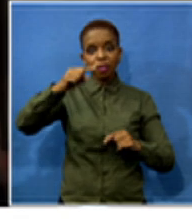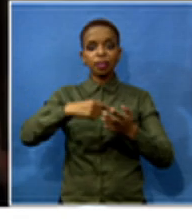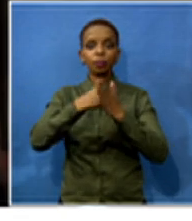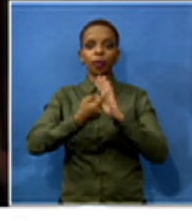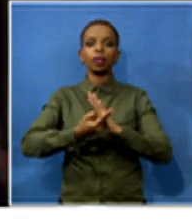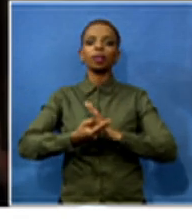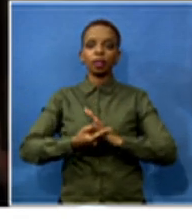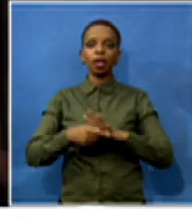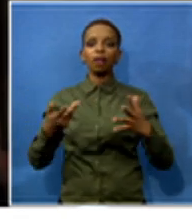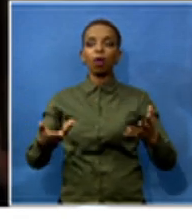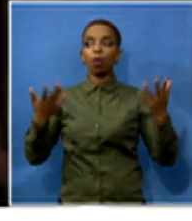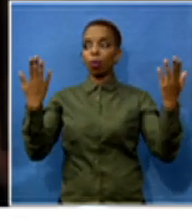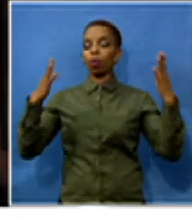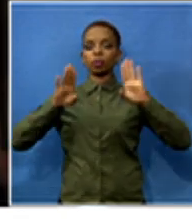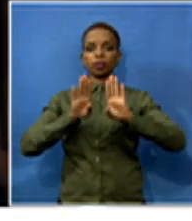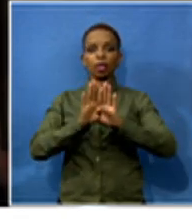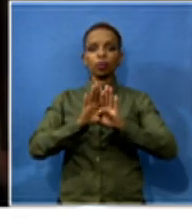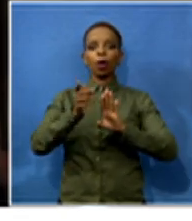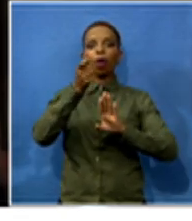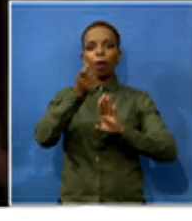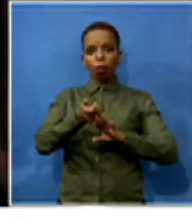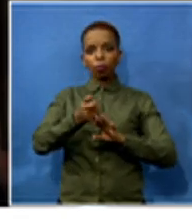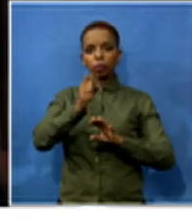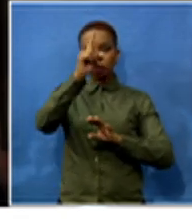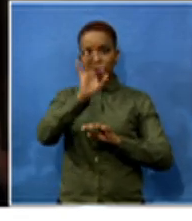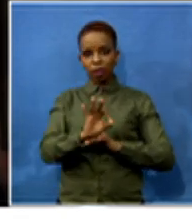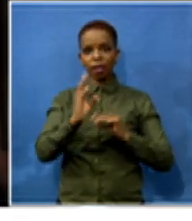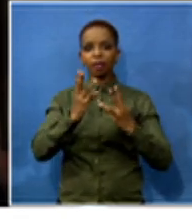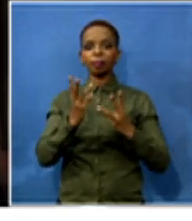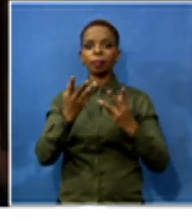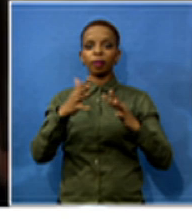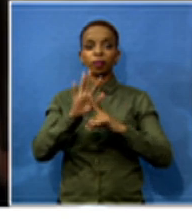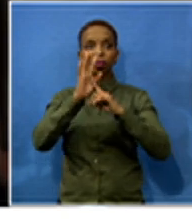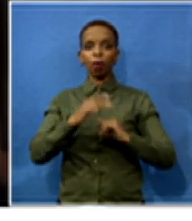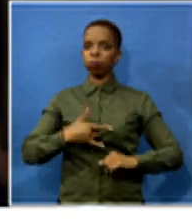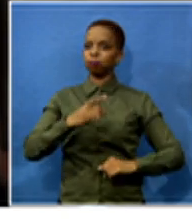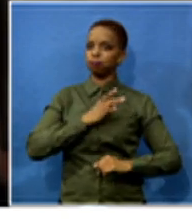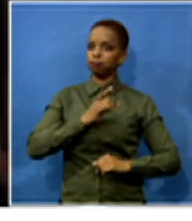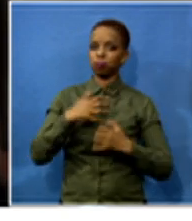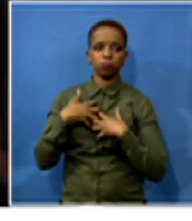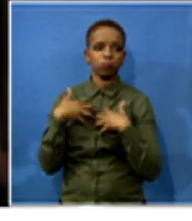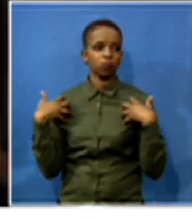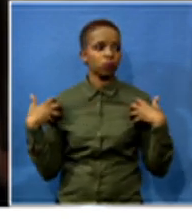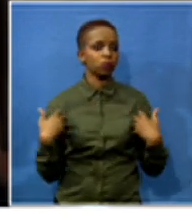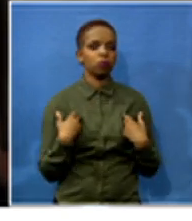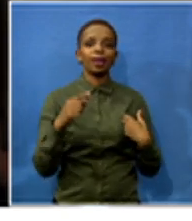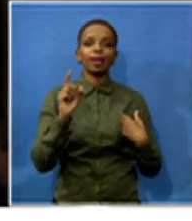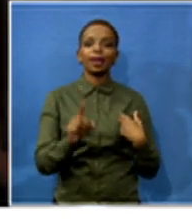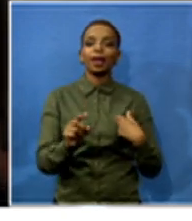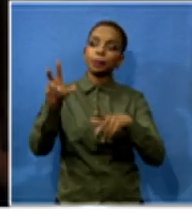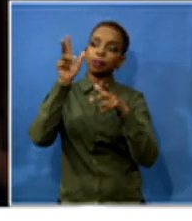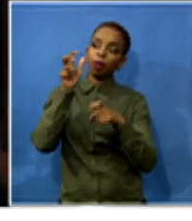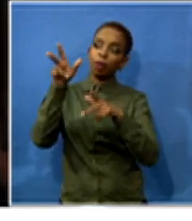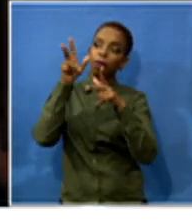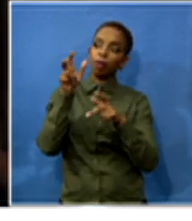the lockdown, almost a third of people have shown signs of anxiety, and that has declined over the weeks to where